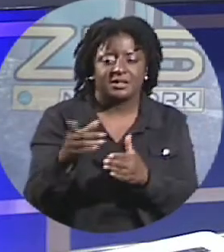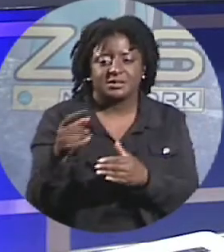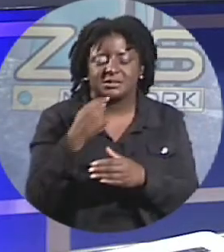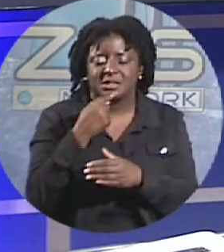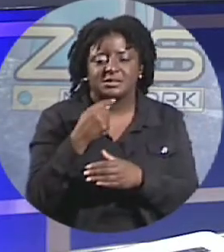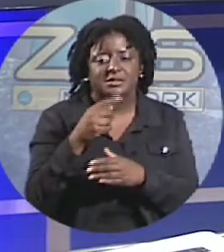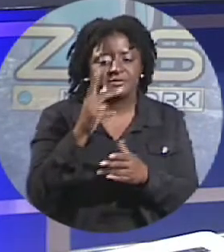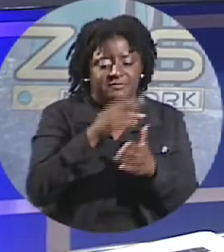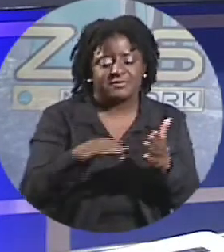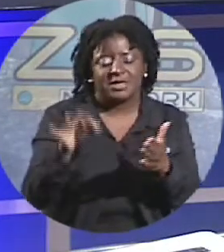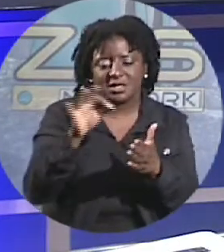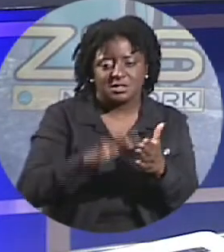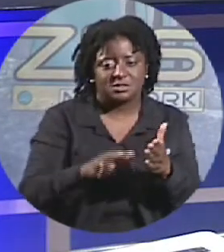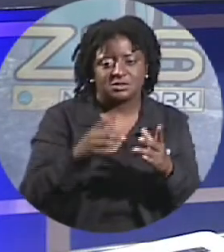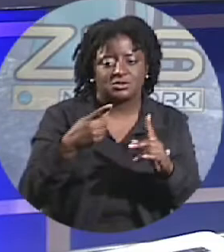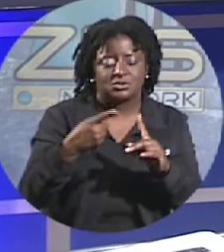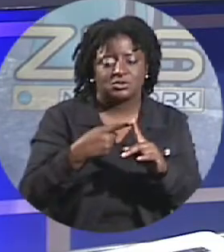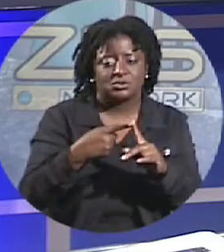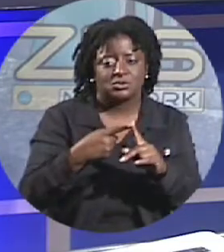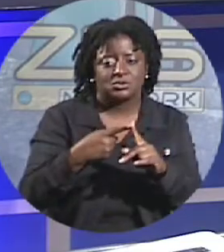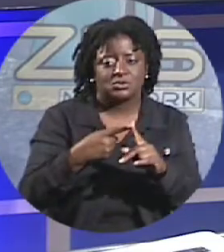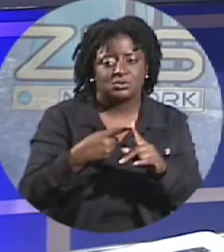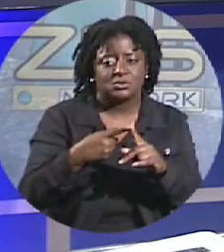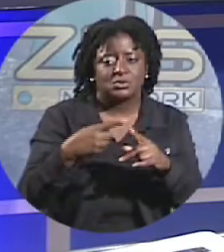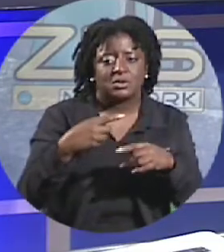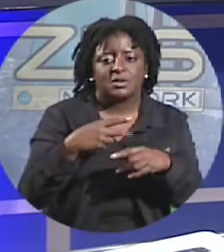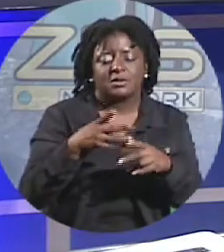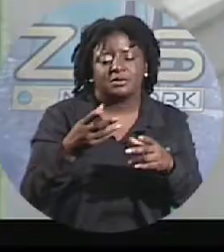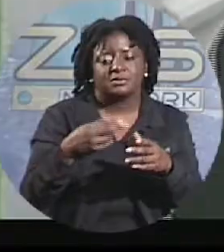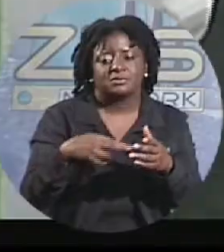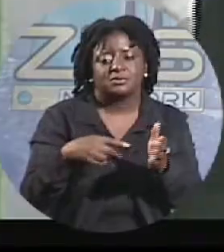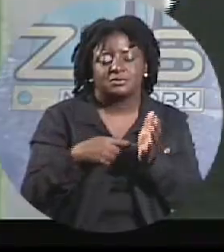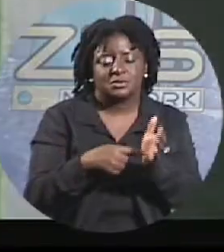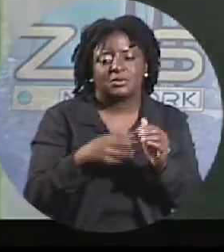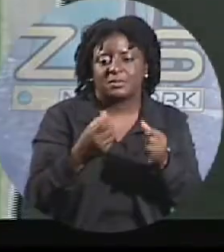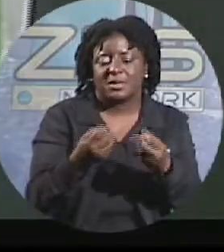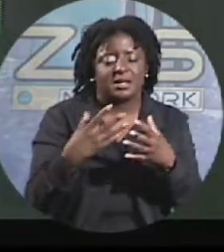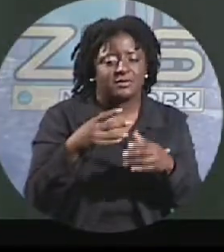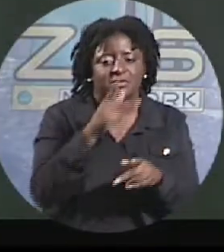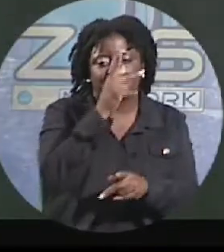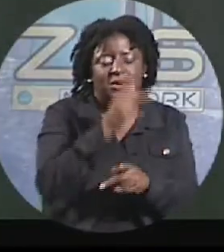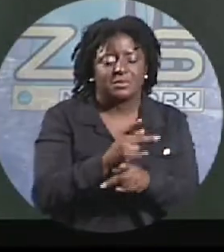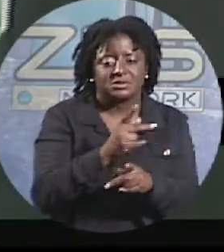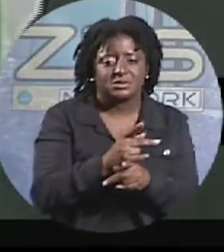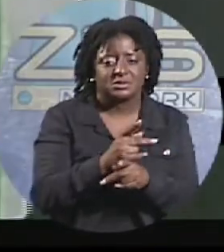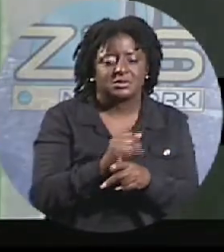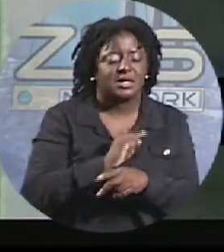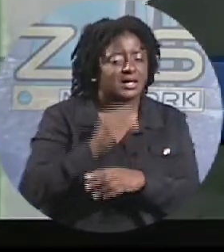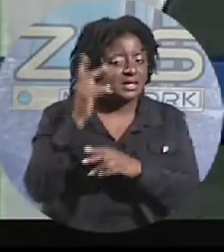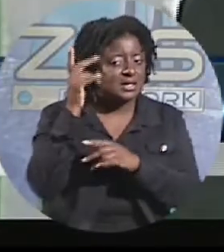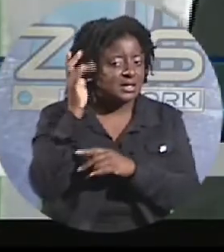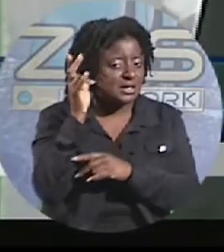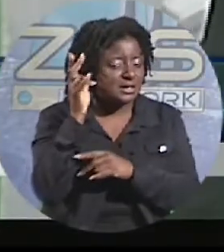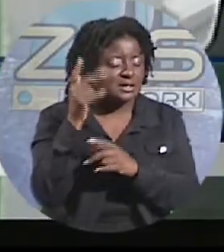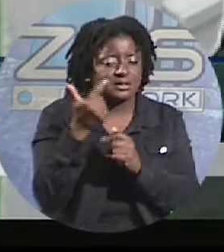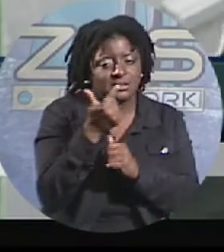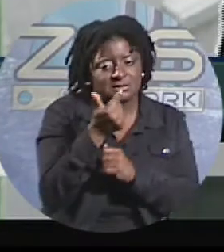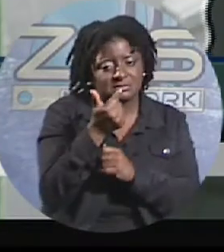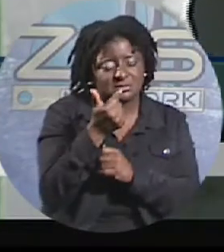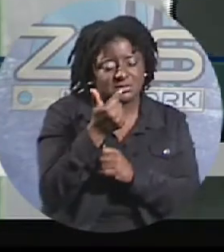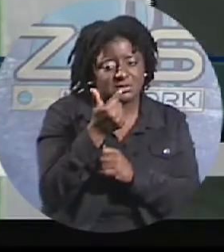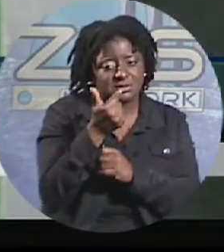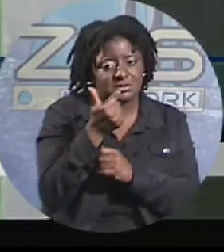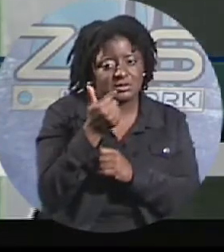promises made to the Bahamian people by the Free National Movement. I hear very little optimism